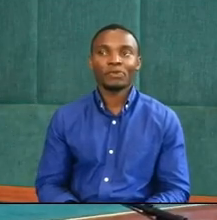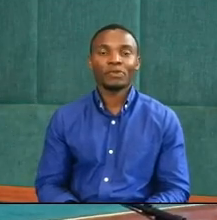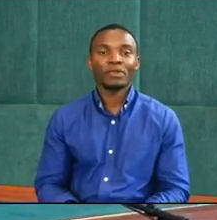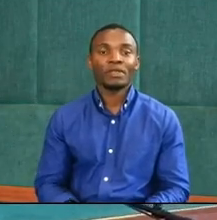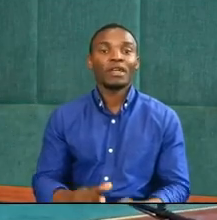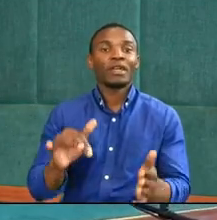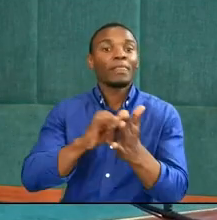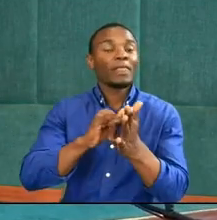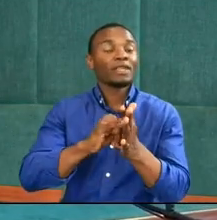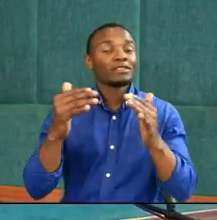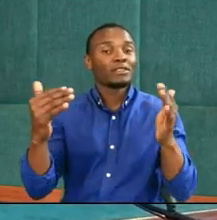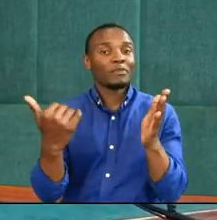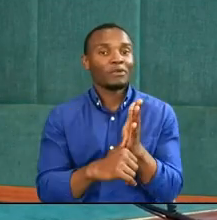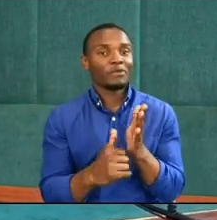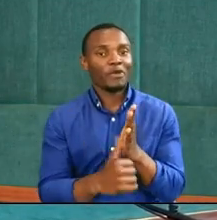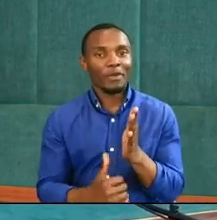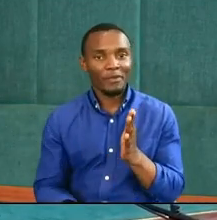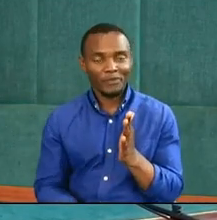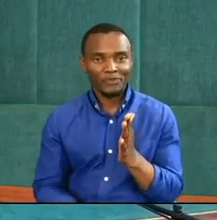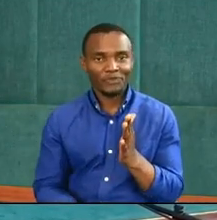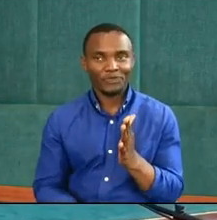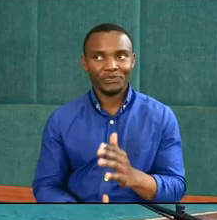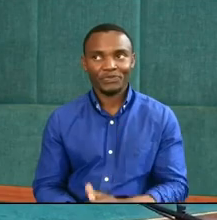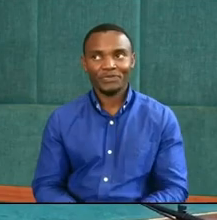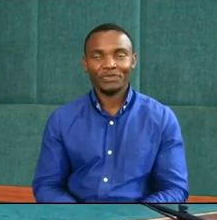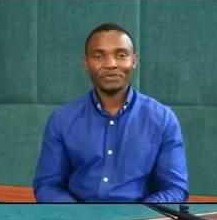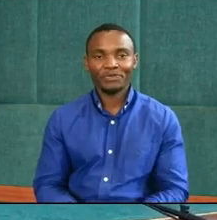That's where the problem is.